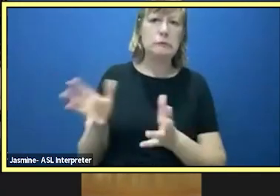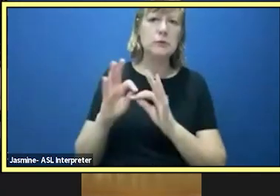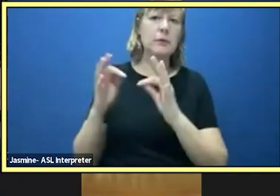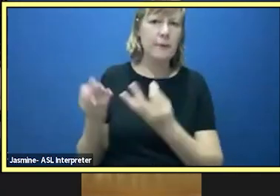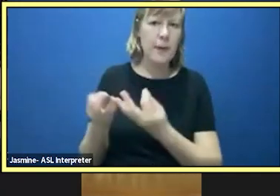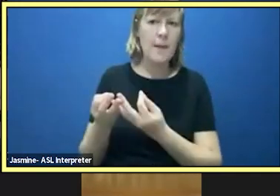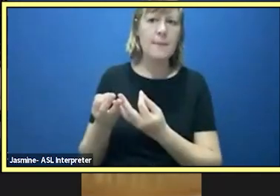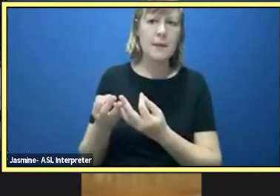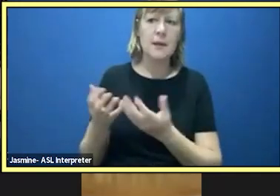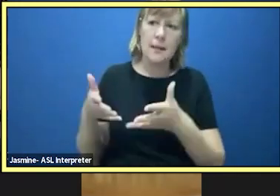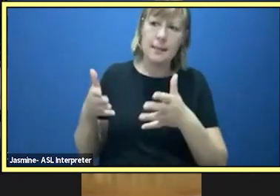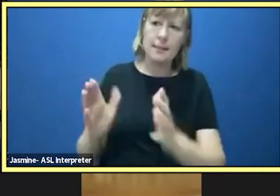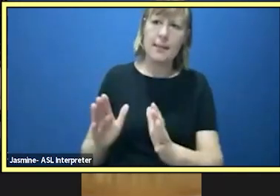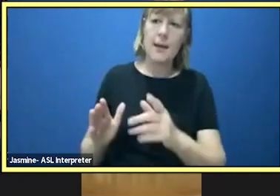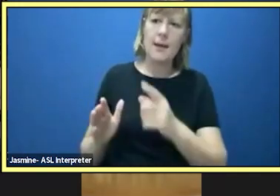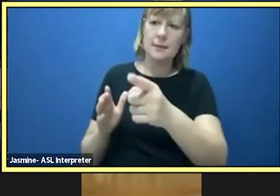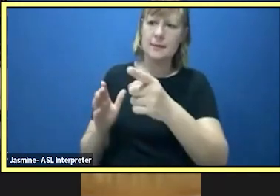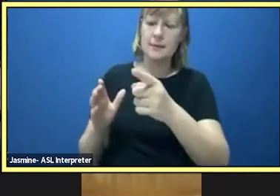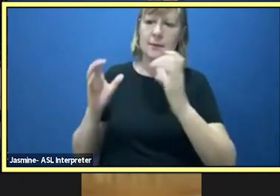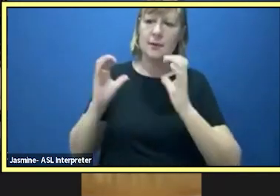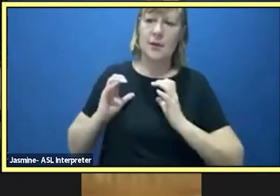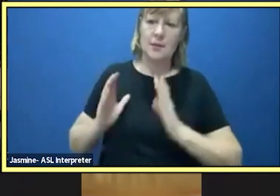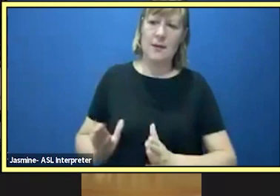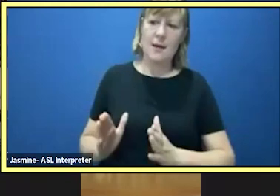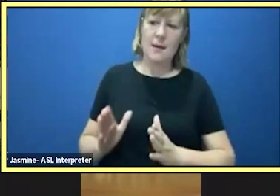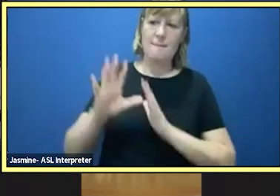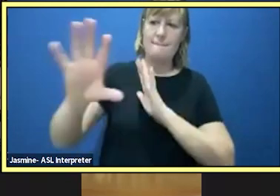he wants. So that's where I came in.